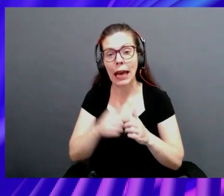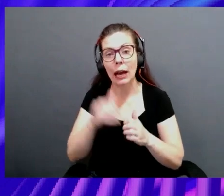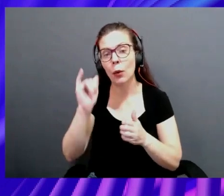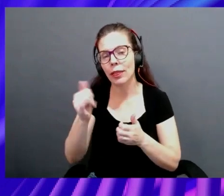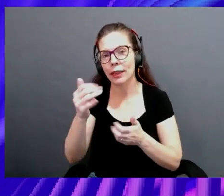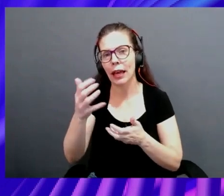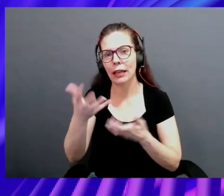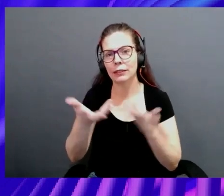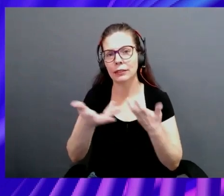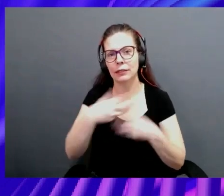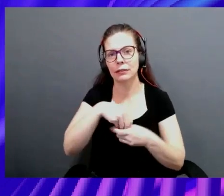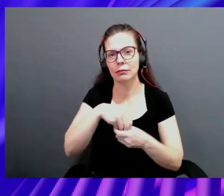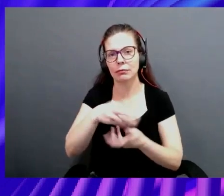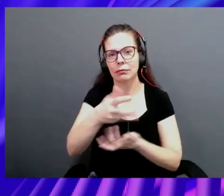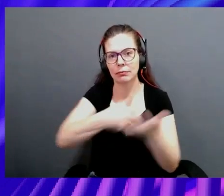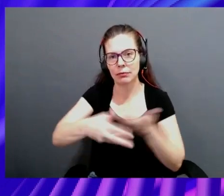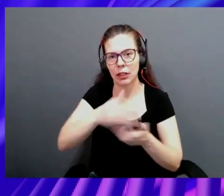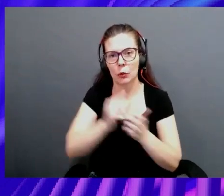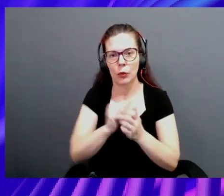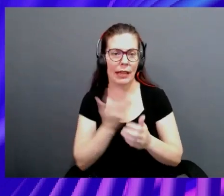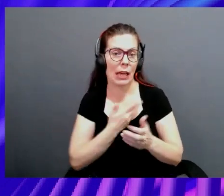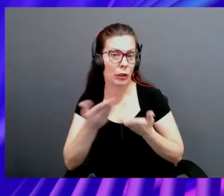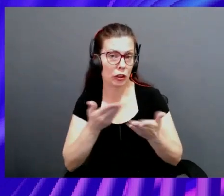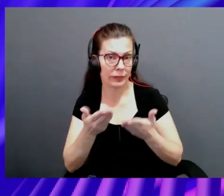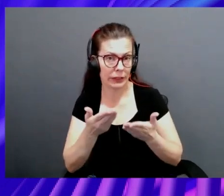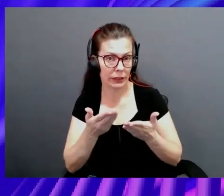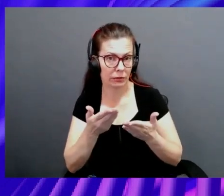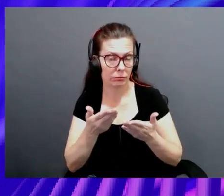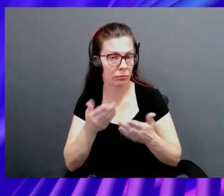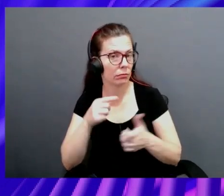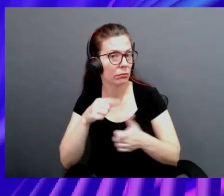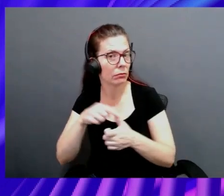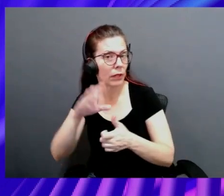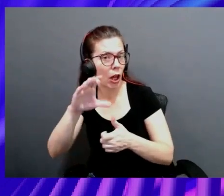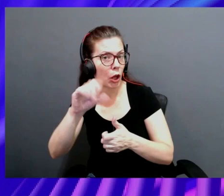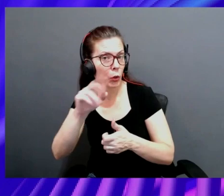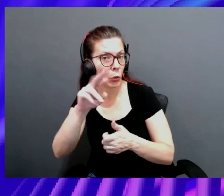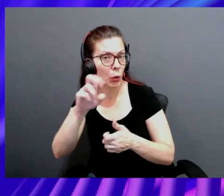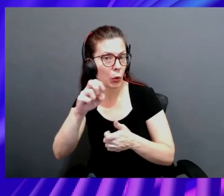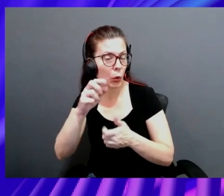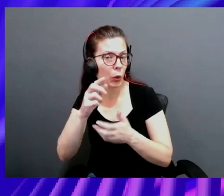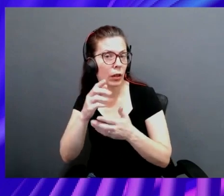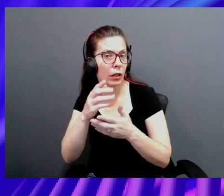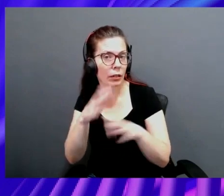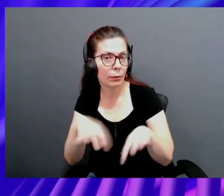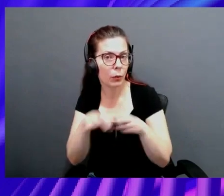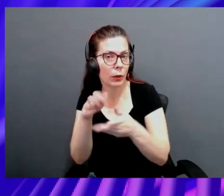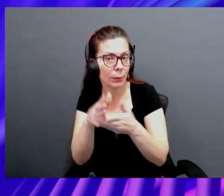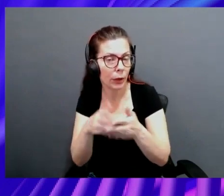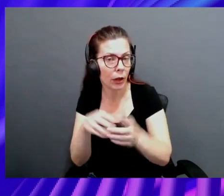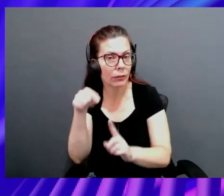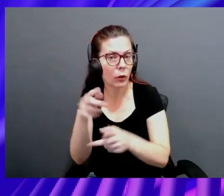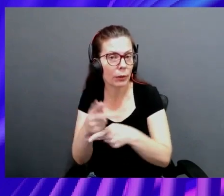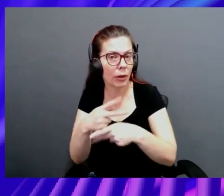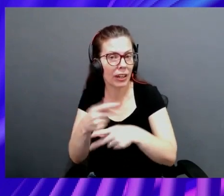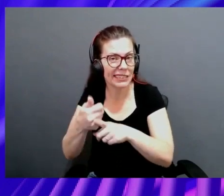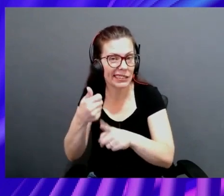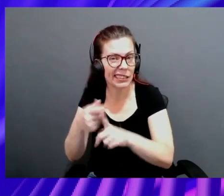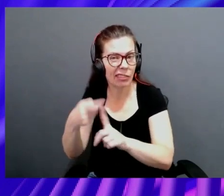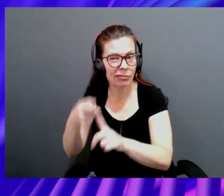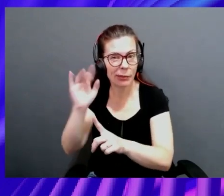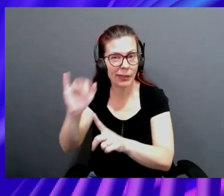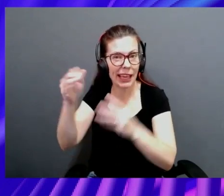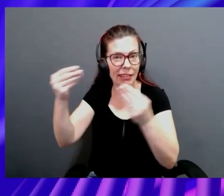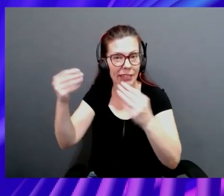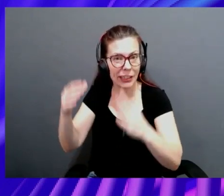our service, right? Is it a core component of the product itself by that vendor, or is it on